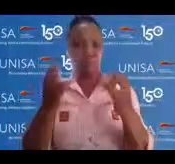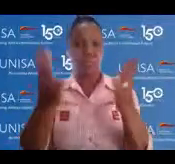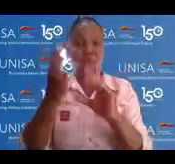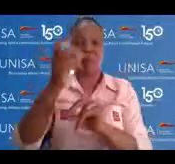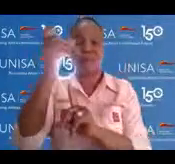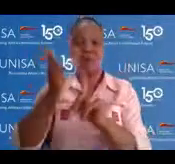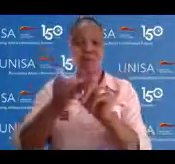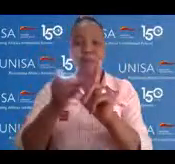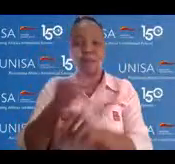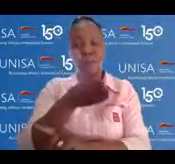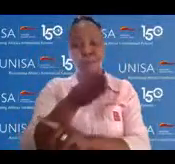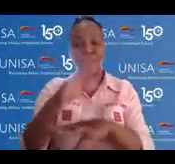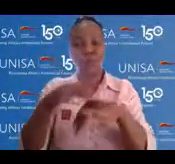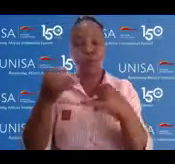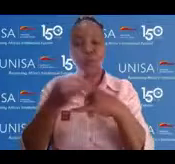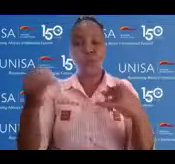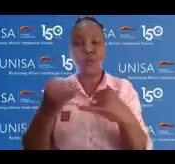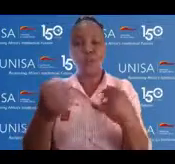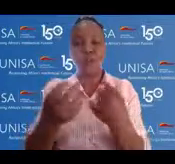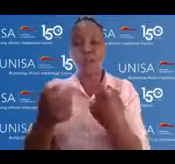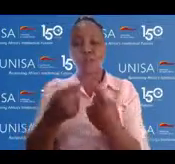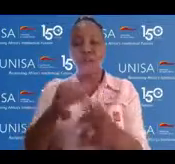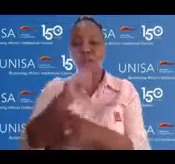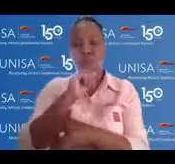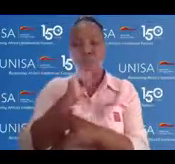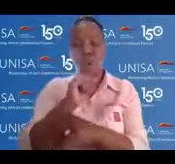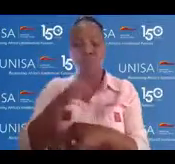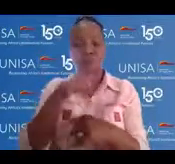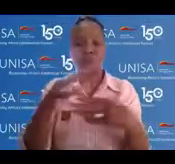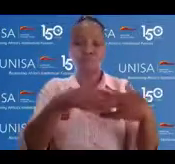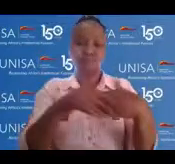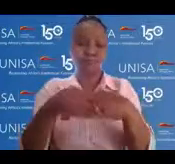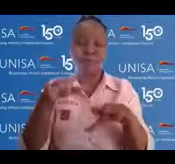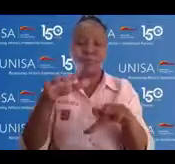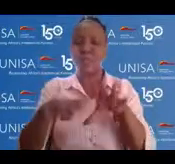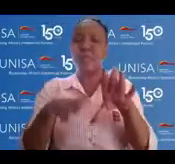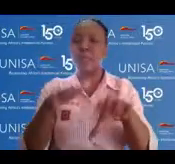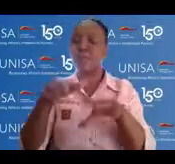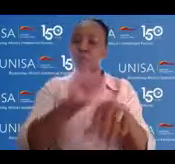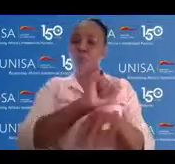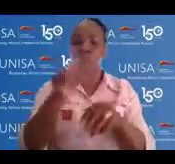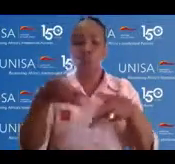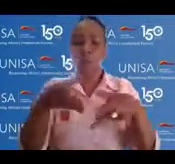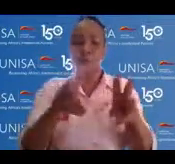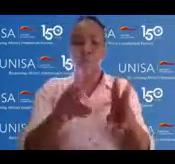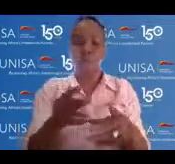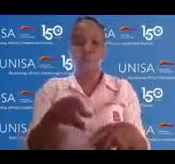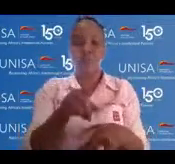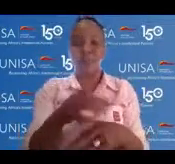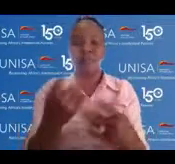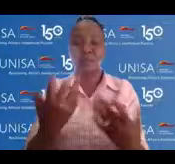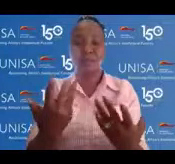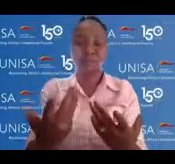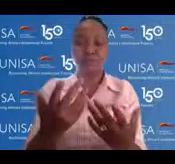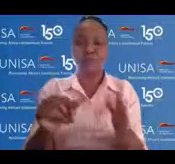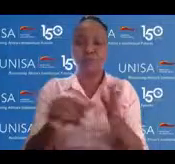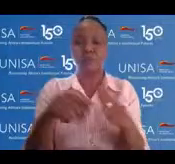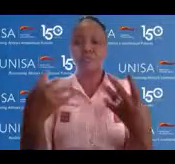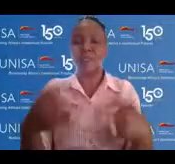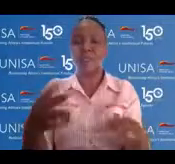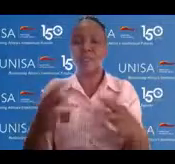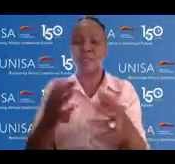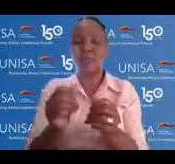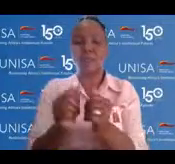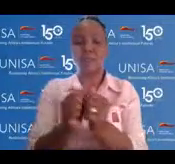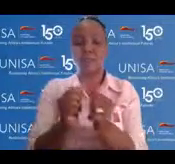the morning, who are really here to guide you through every step of the way. Now, these are highly knowledgeable colleagues about the online